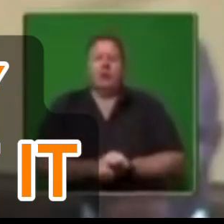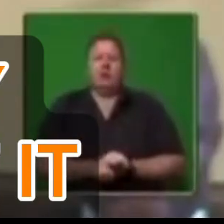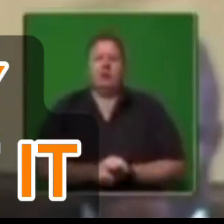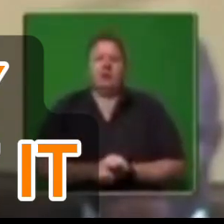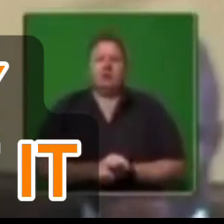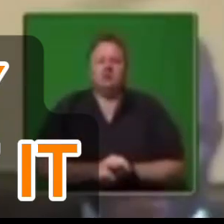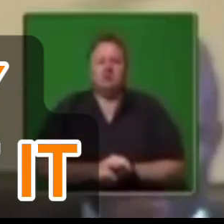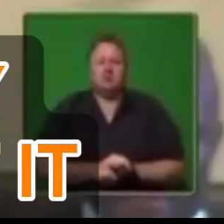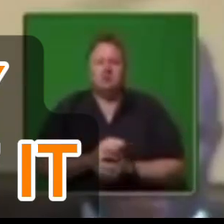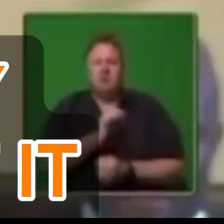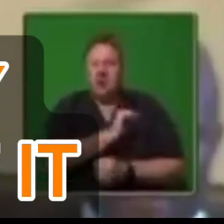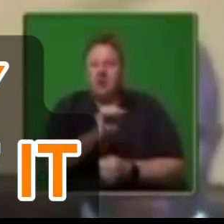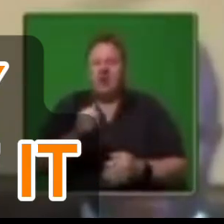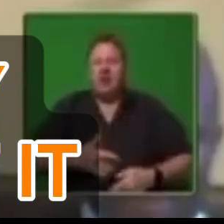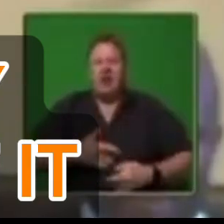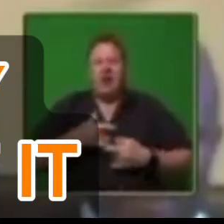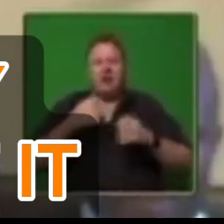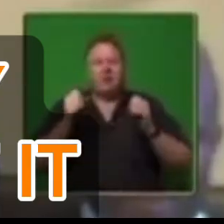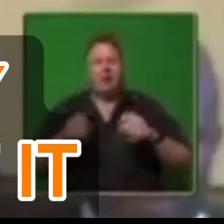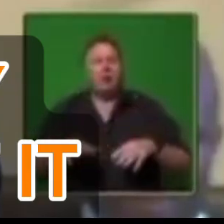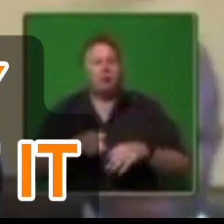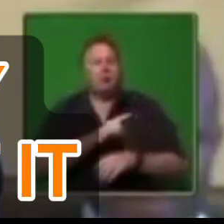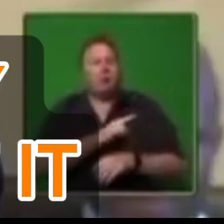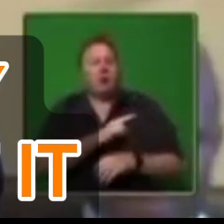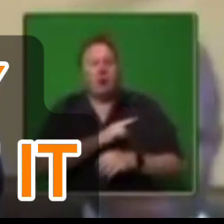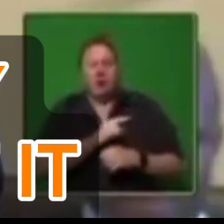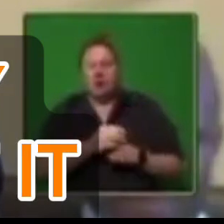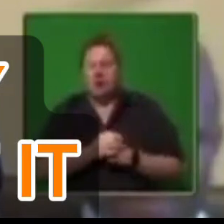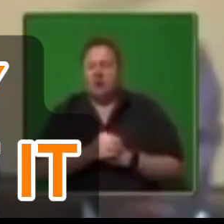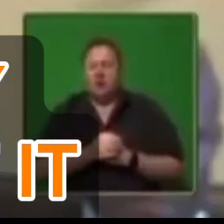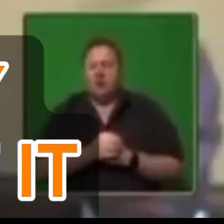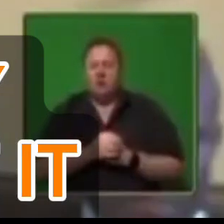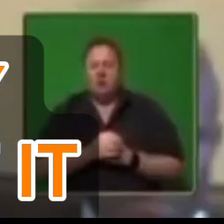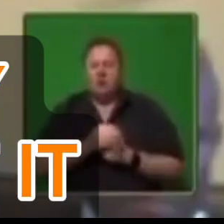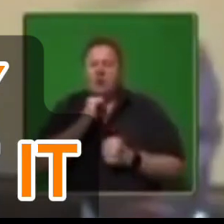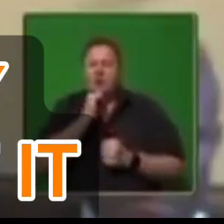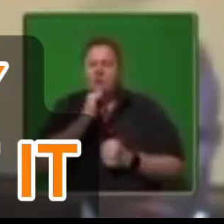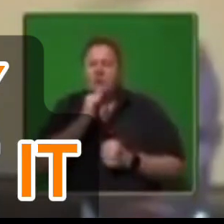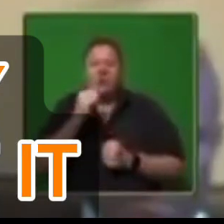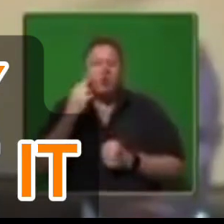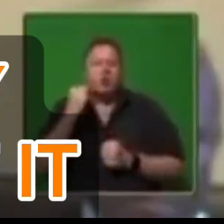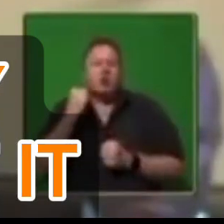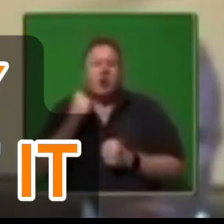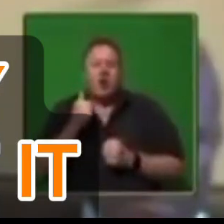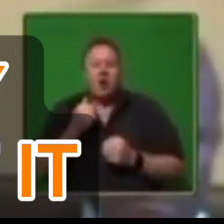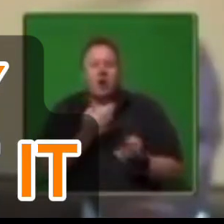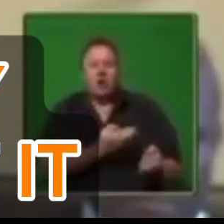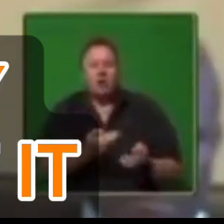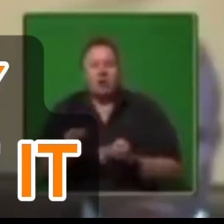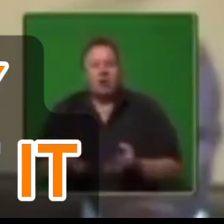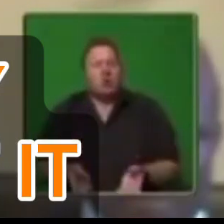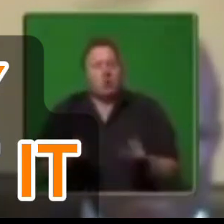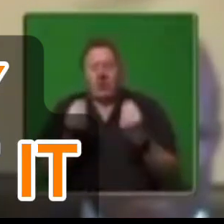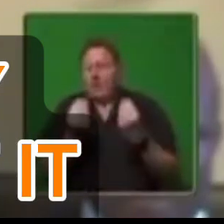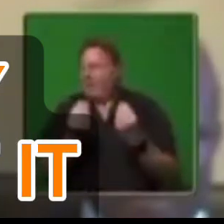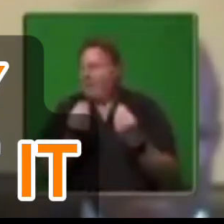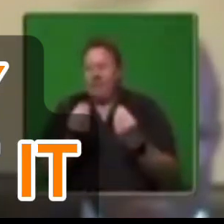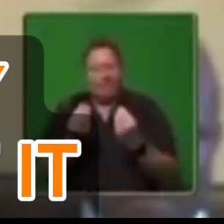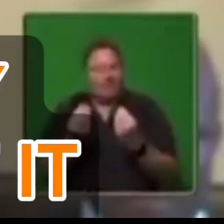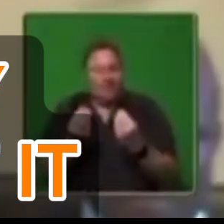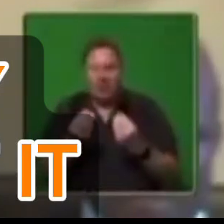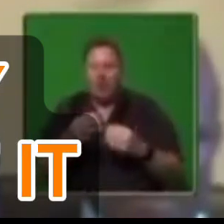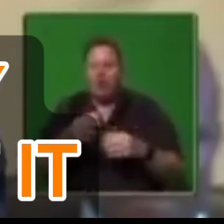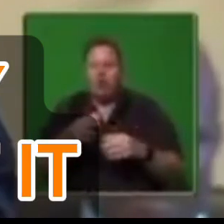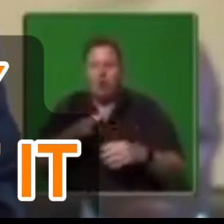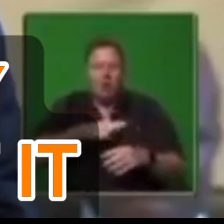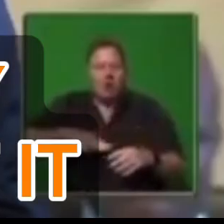They lost their lives not in the pursuit of resources or